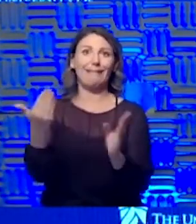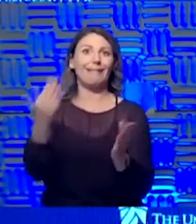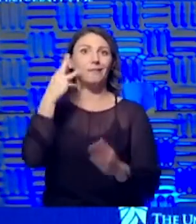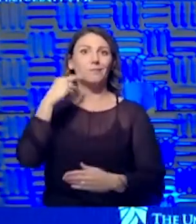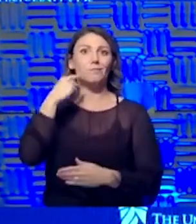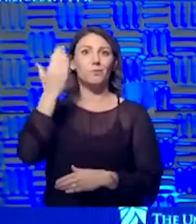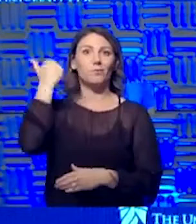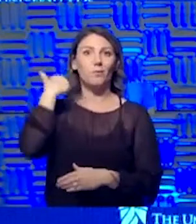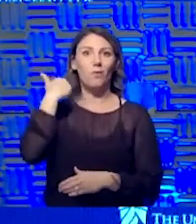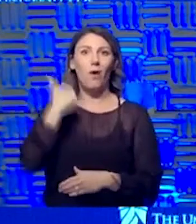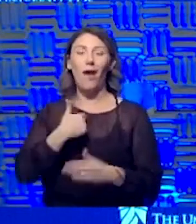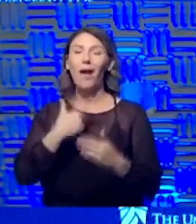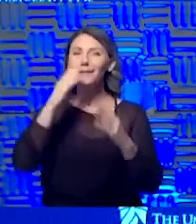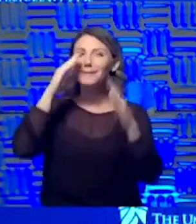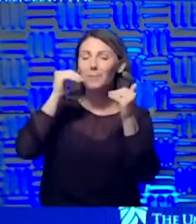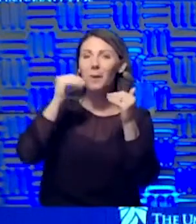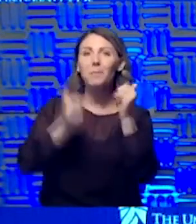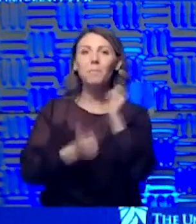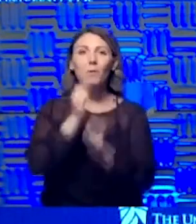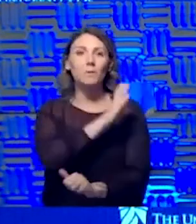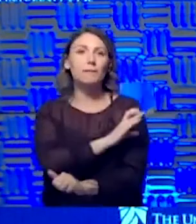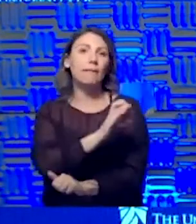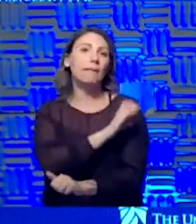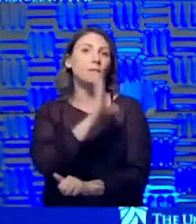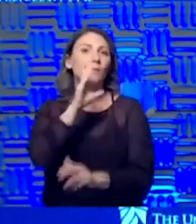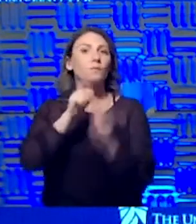most clinics around the city are trying to do the same thing.